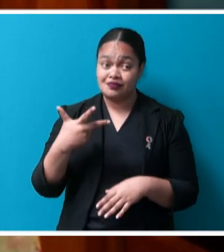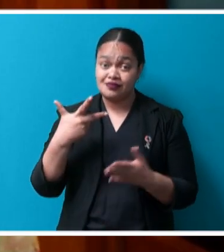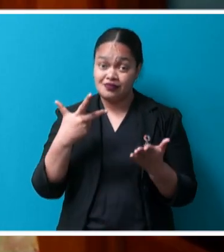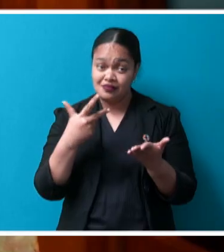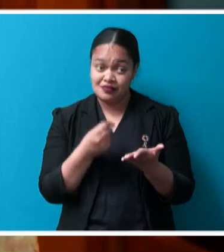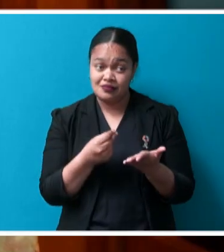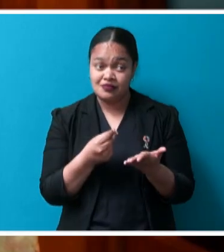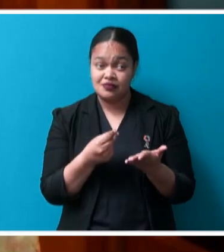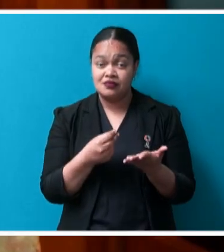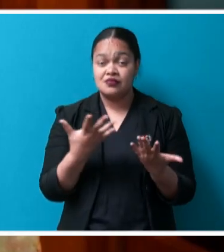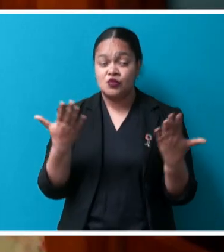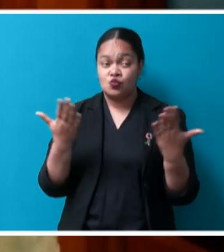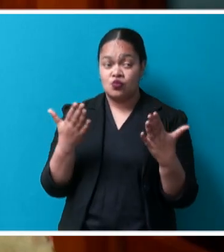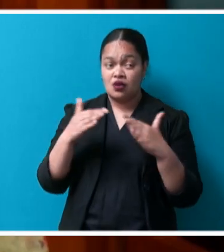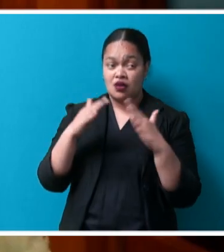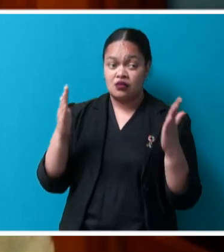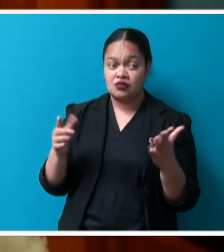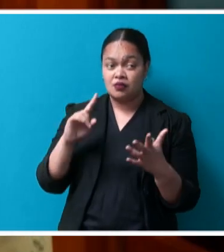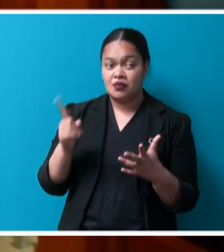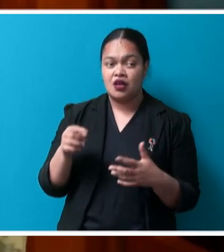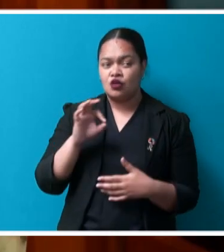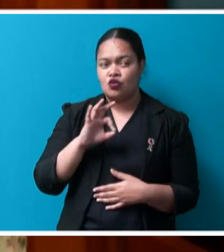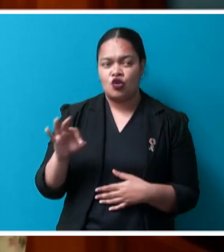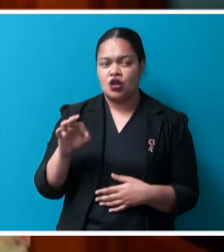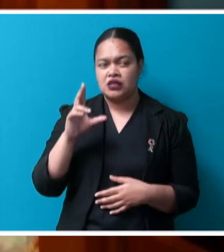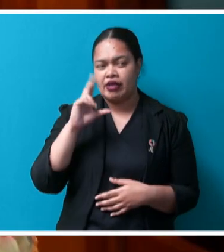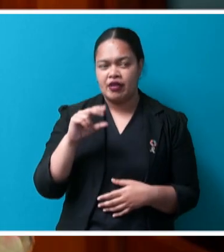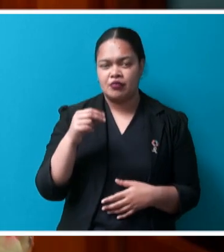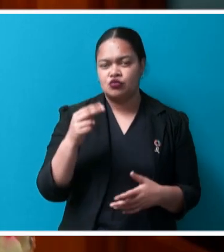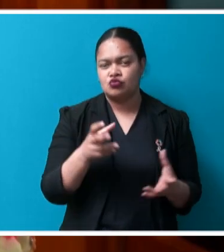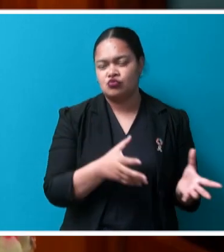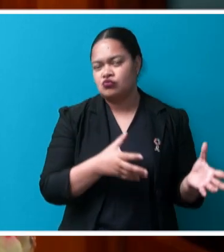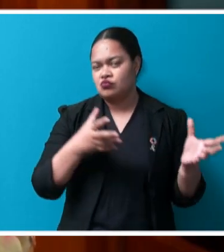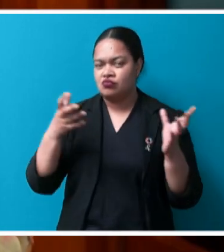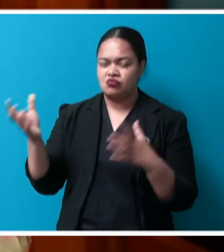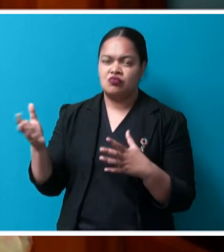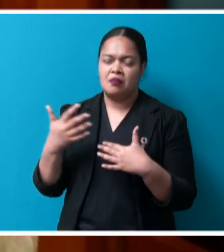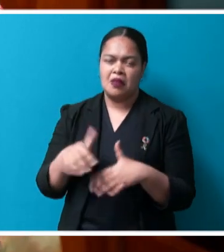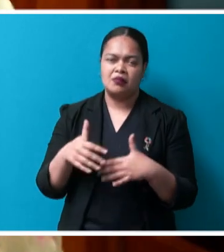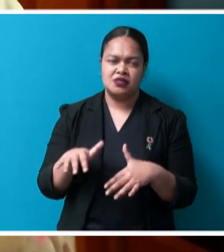in the warehouse, but they're not able to put it out in public places.